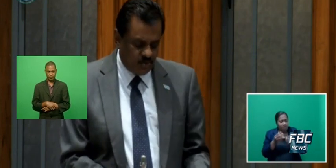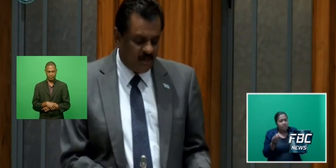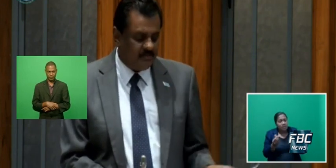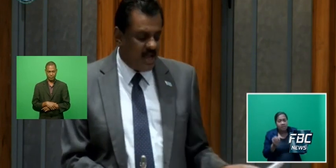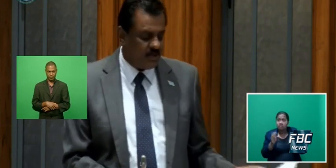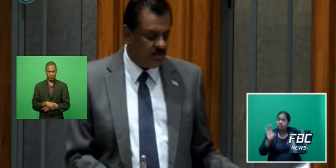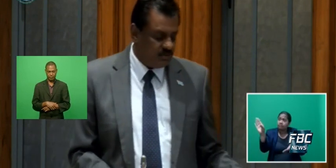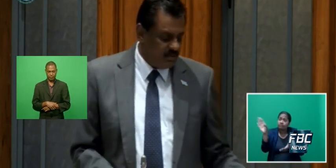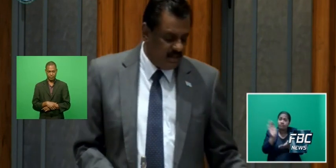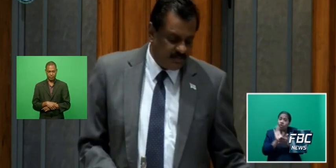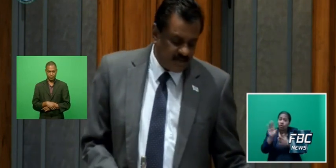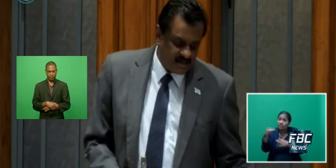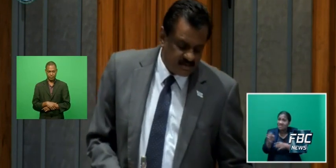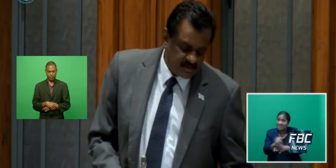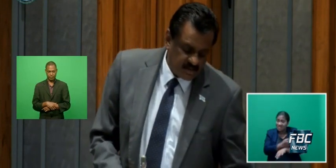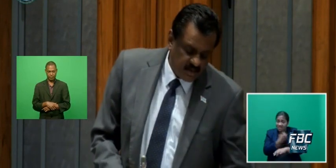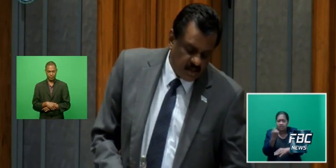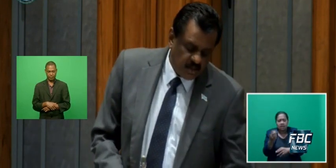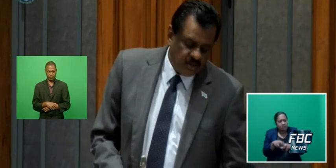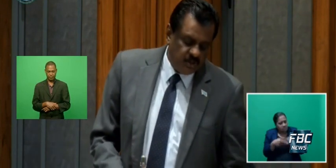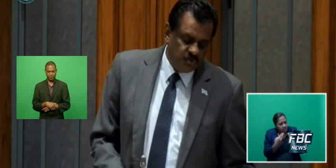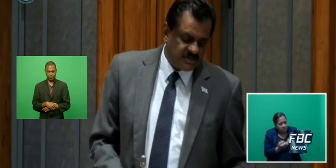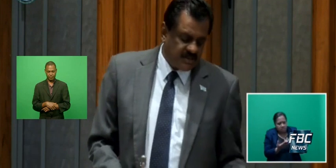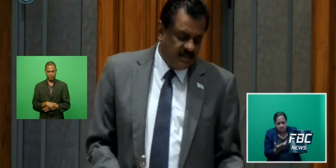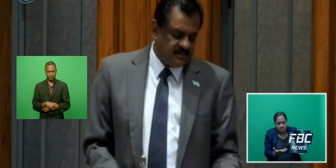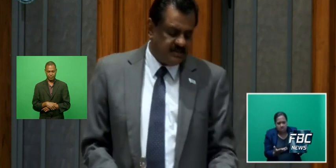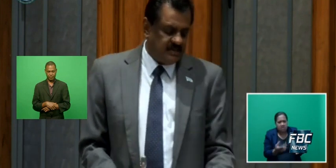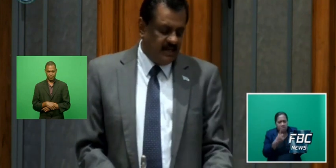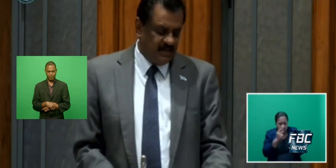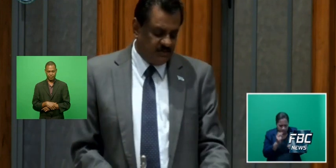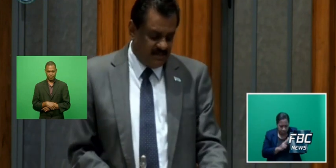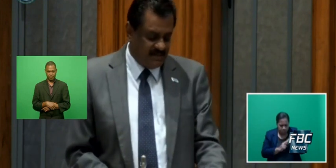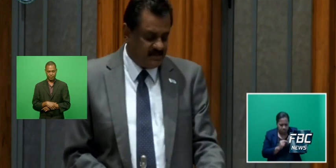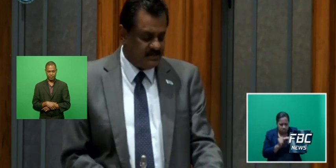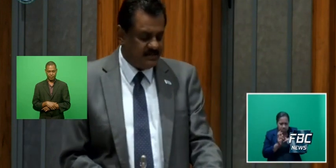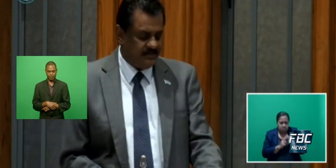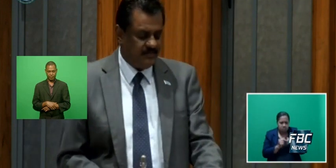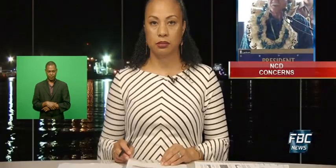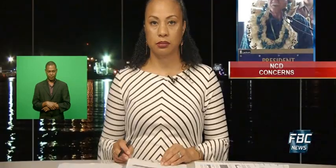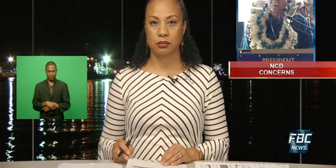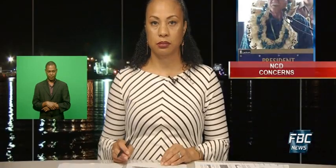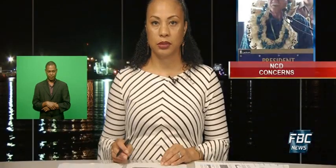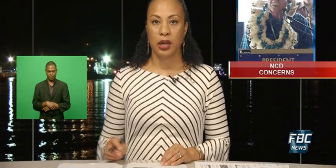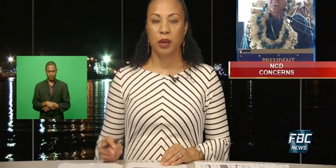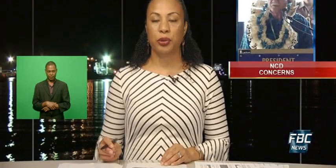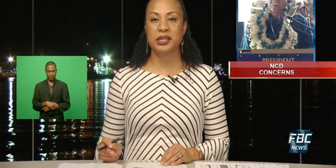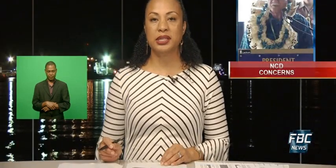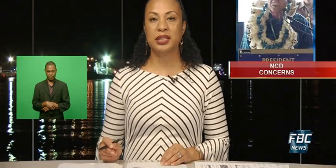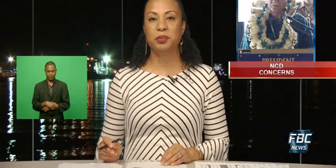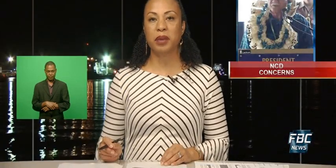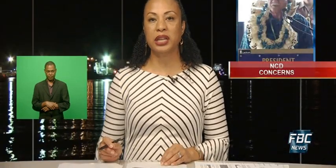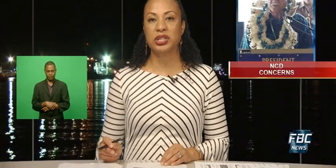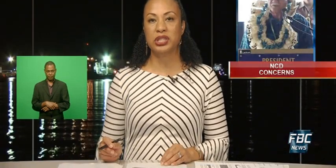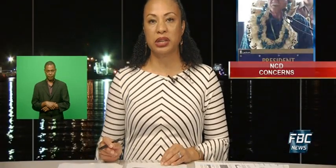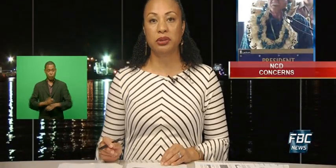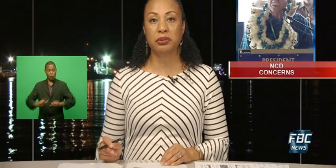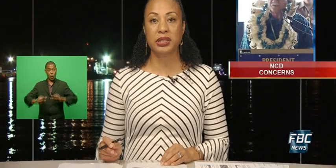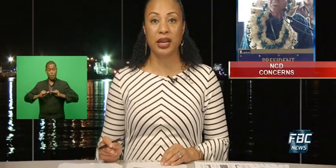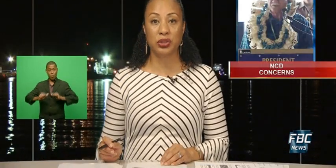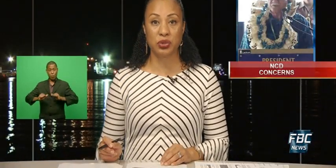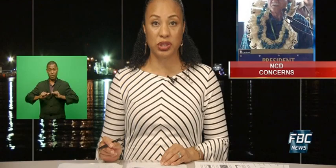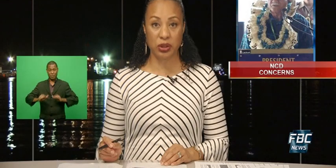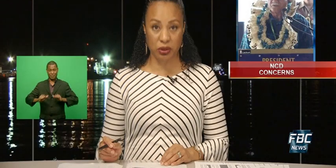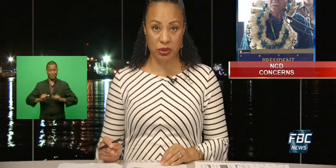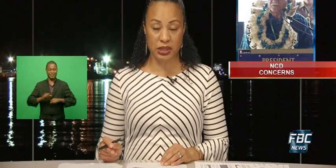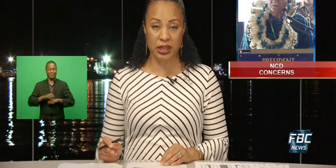of new small and micro enterprises, new skills and experiences. President Major General